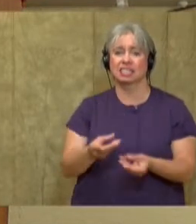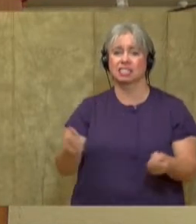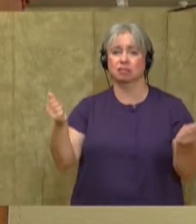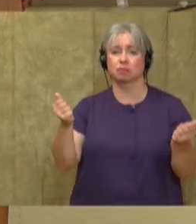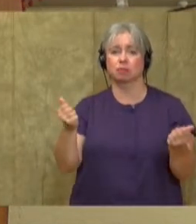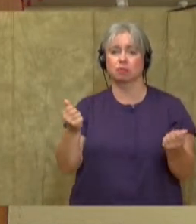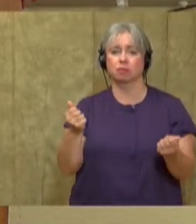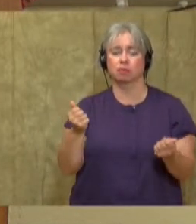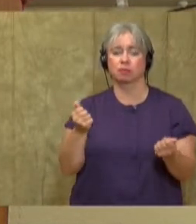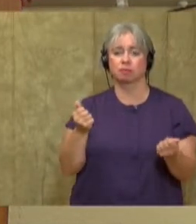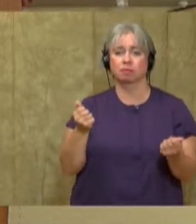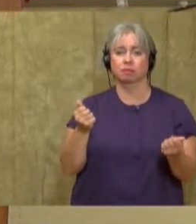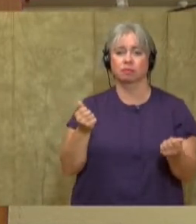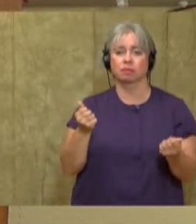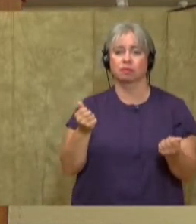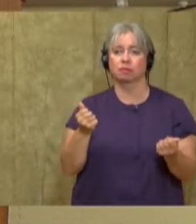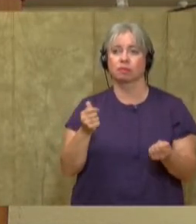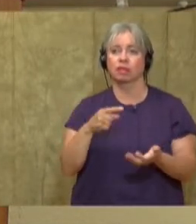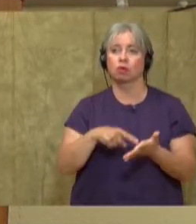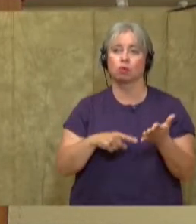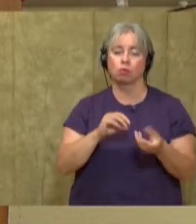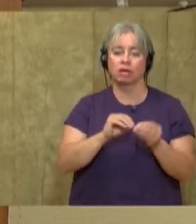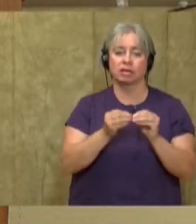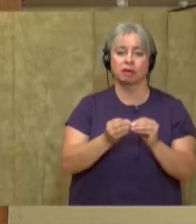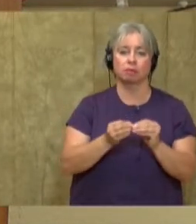multiplied by x would make it completely disappear?